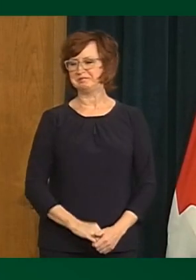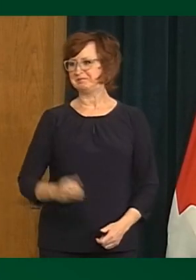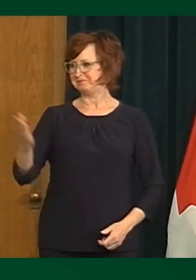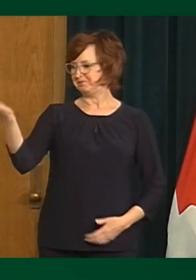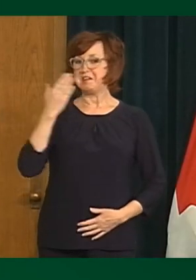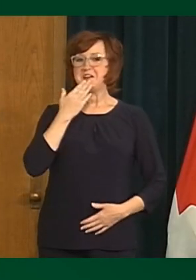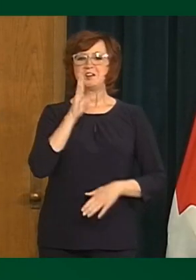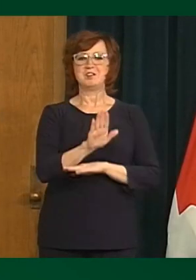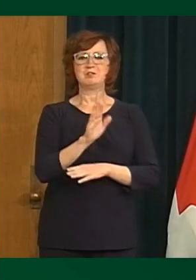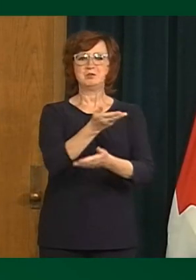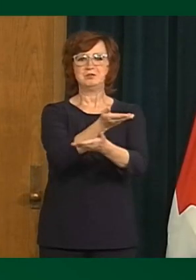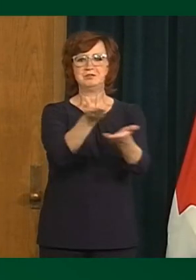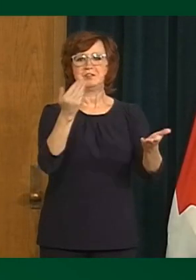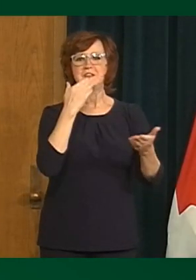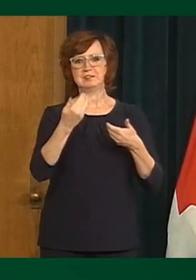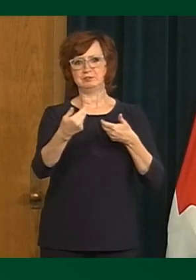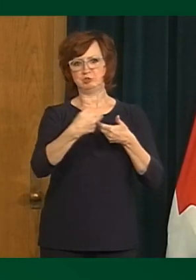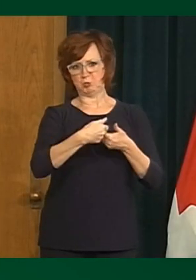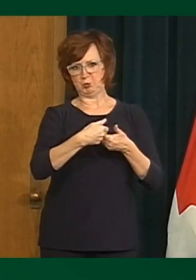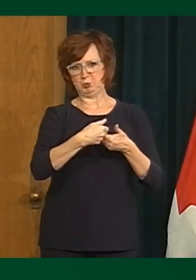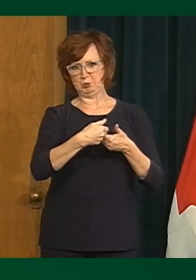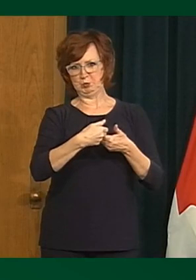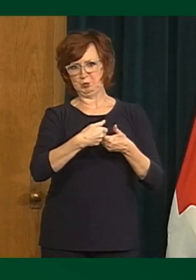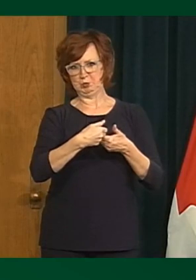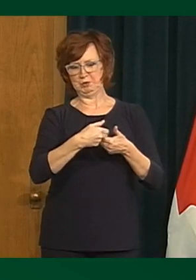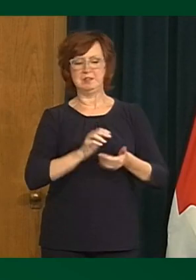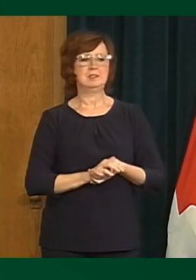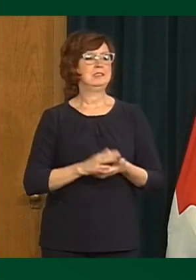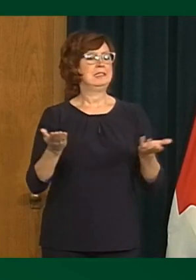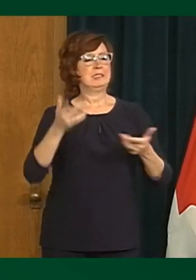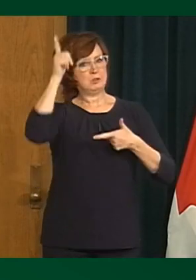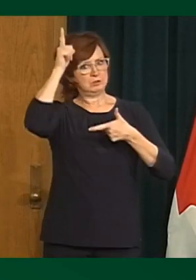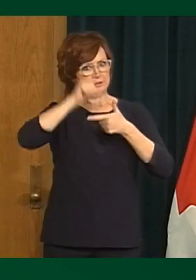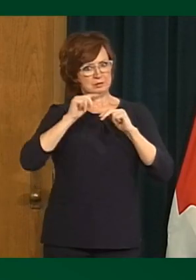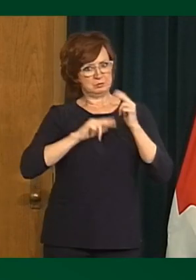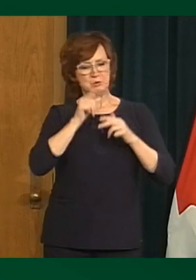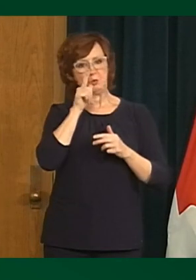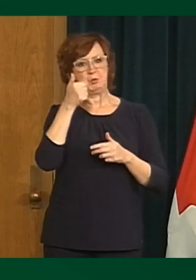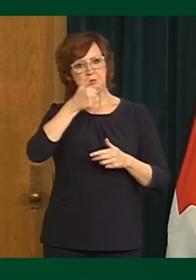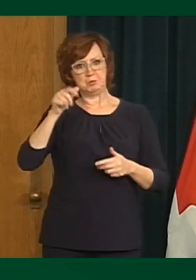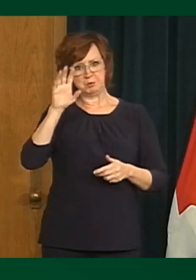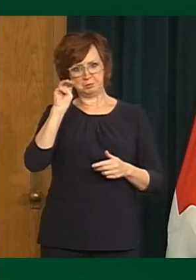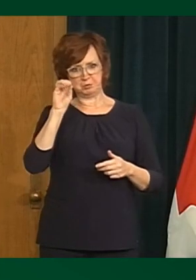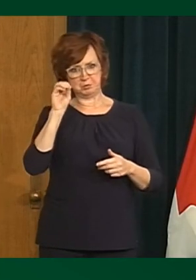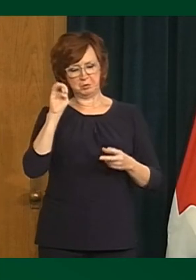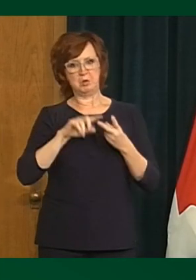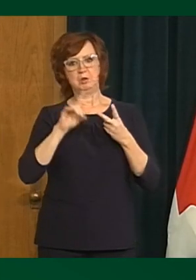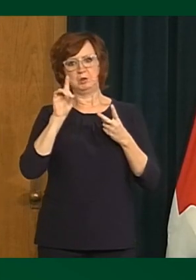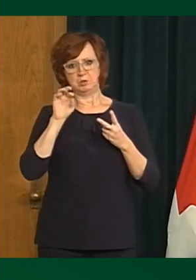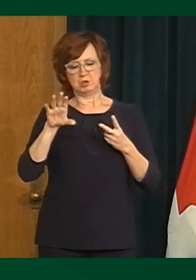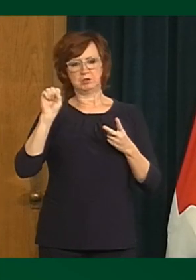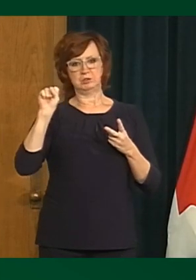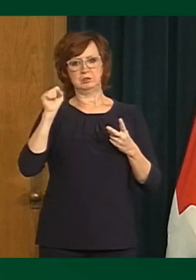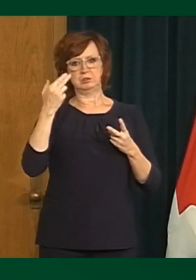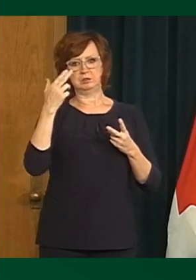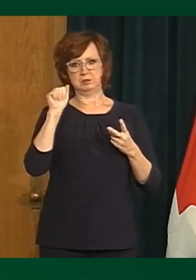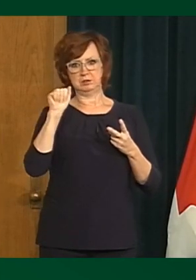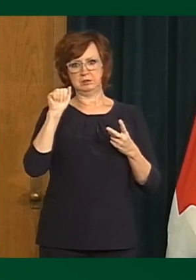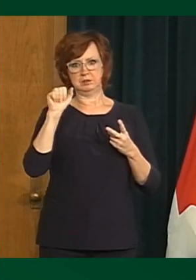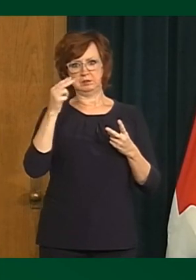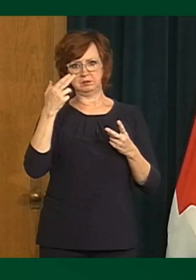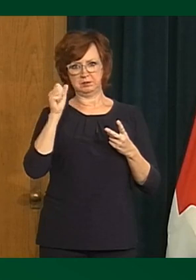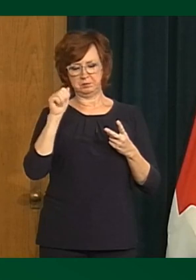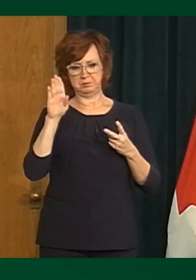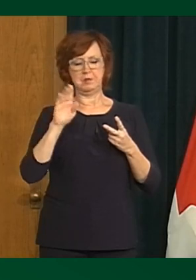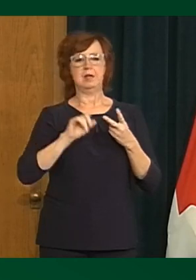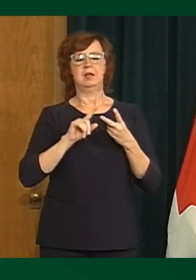Good afternoon, everyone, and thanks for joining us today. In the Legislative Building in Regina, we have Premier Scott Moe and Dr. Saqib Shahab. Joining us over